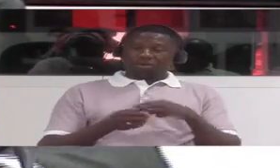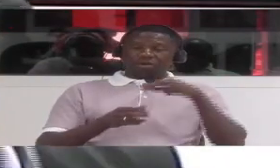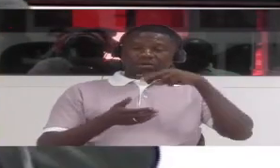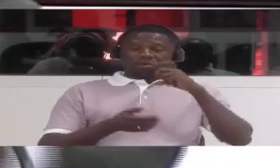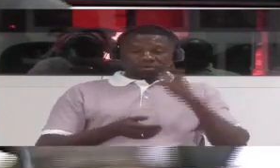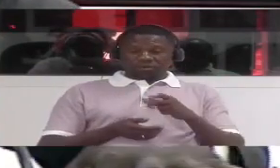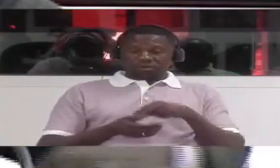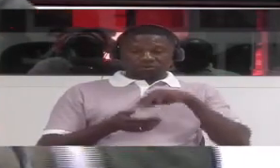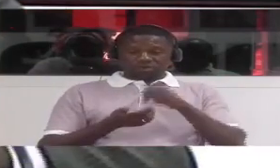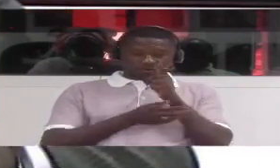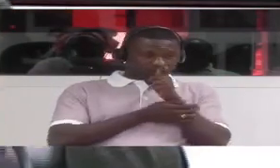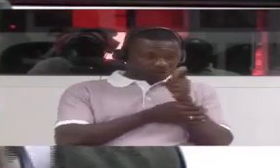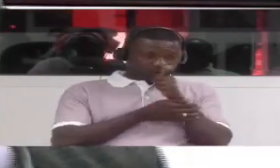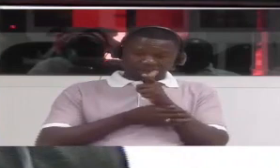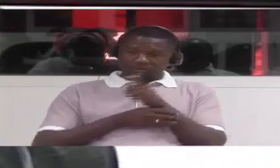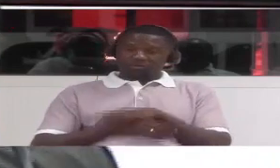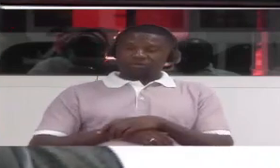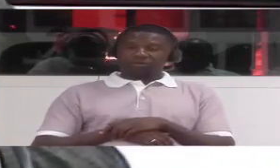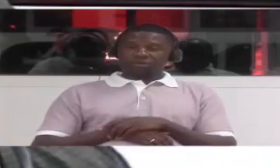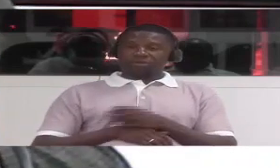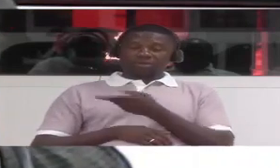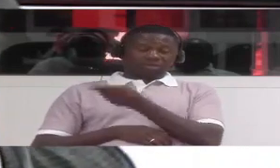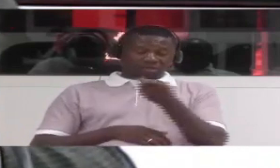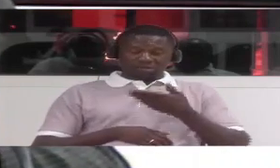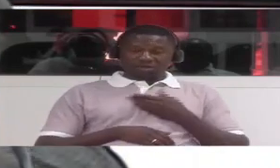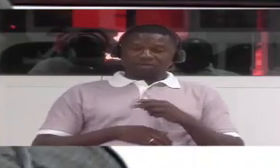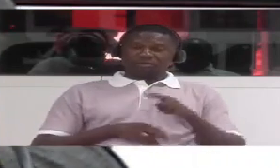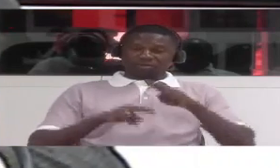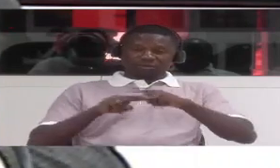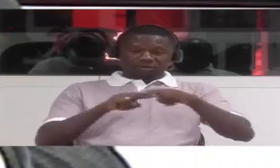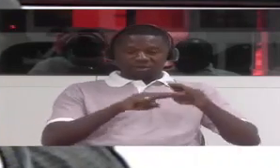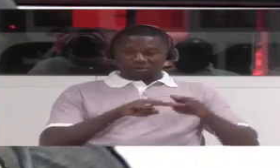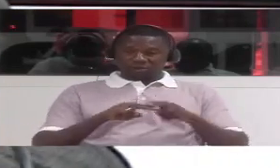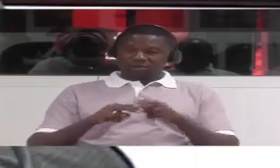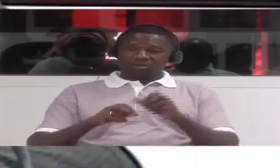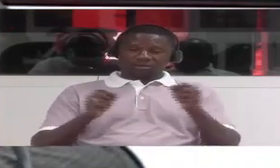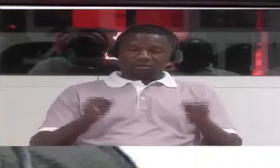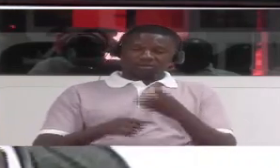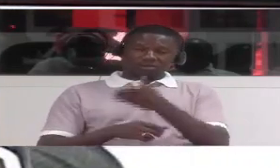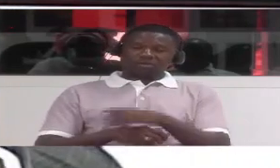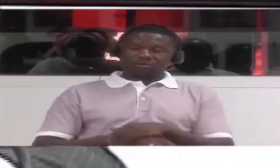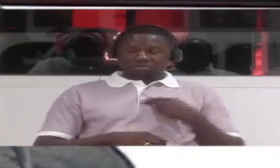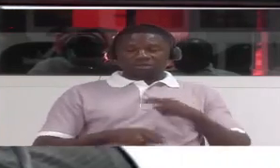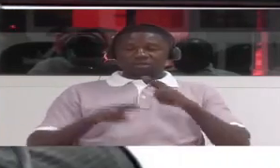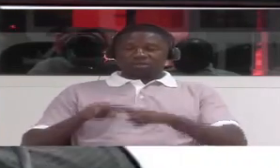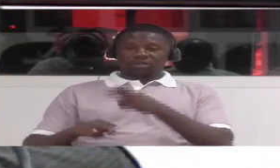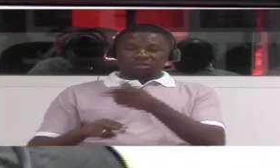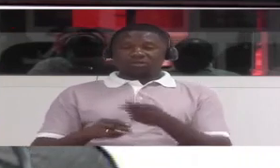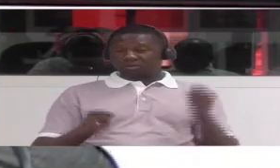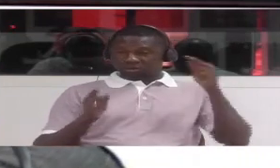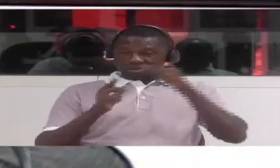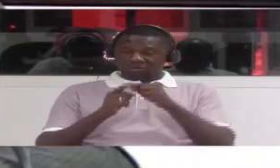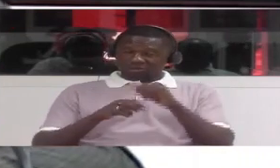there. There are seats there and chairs. That suddenly was the reception at the first gate. That's where I was made to sit. I sat there until